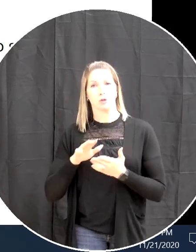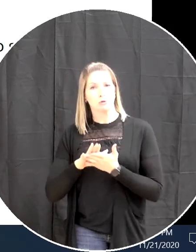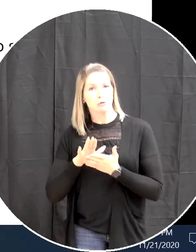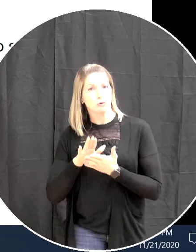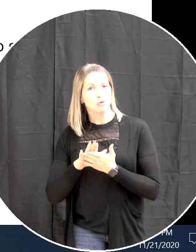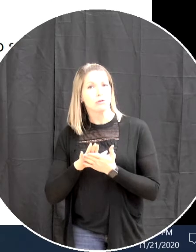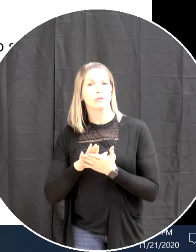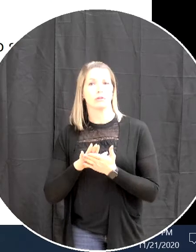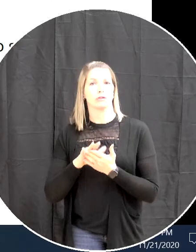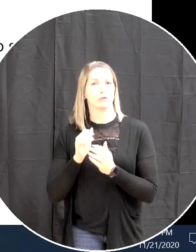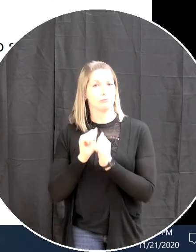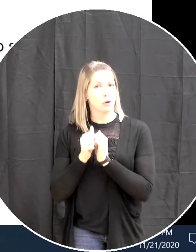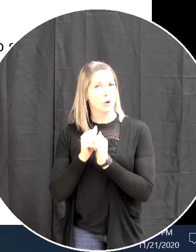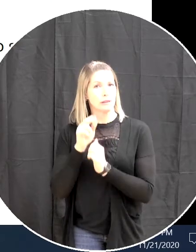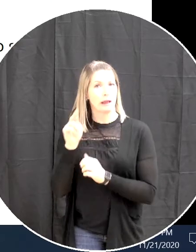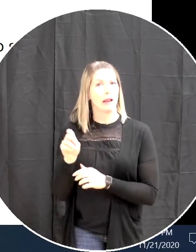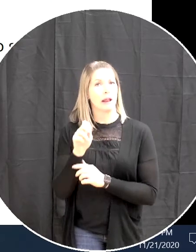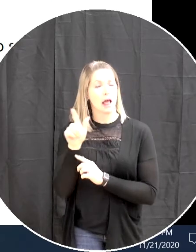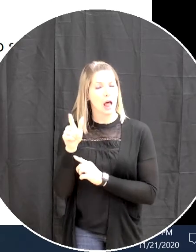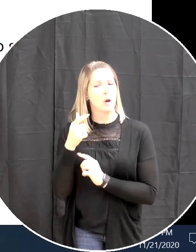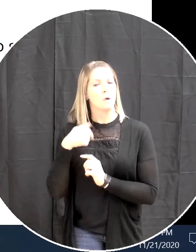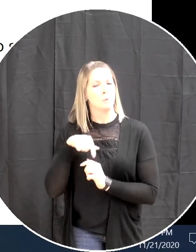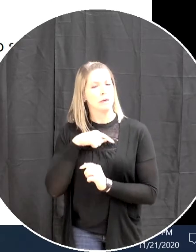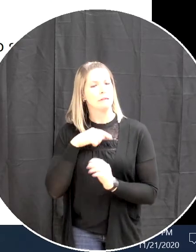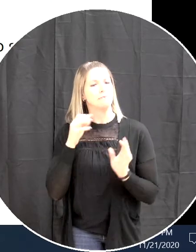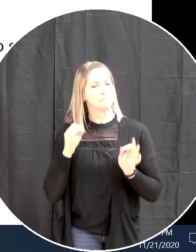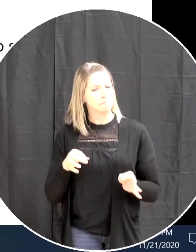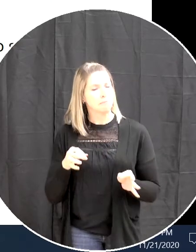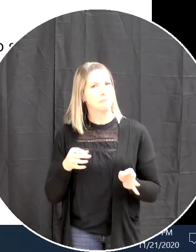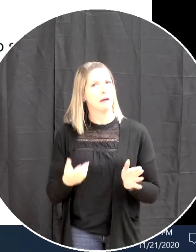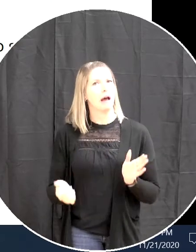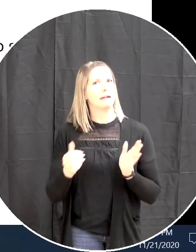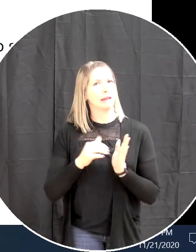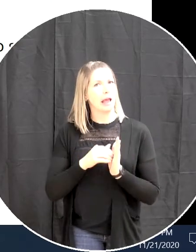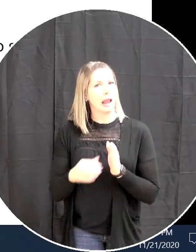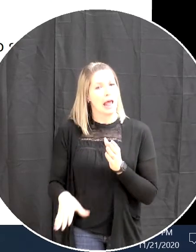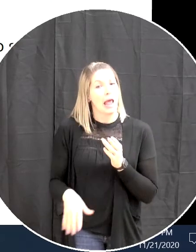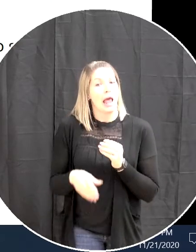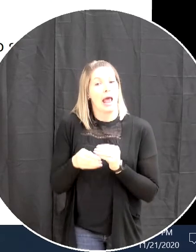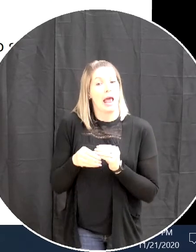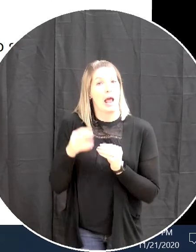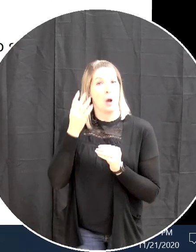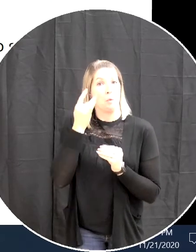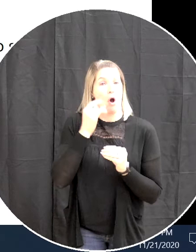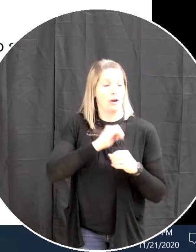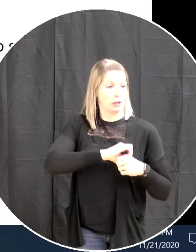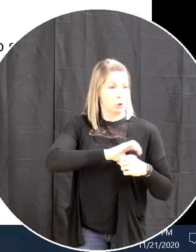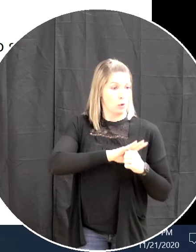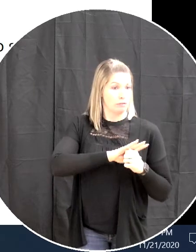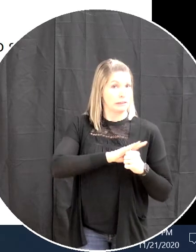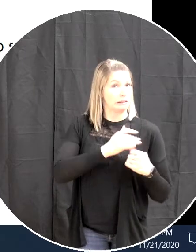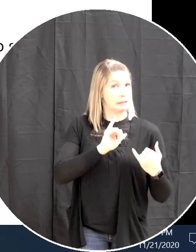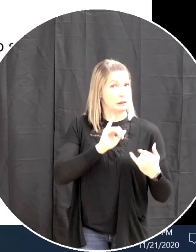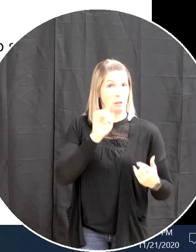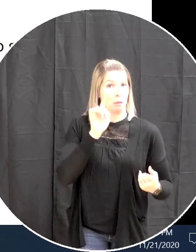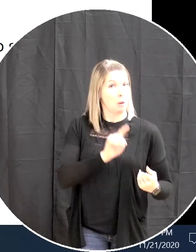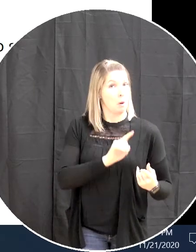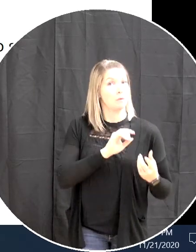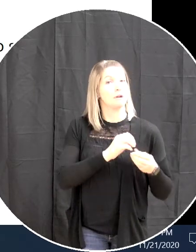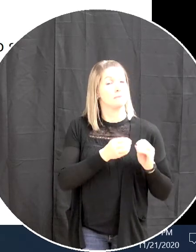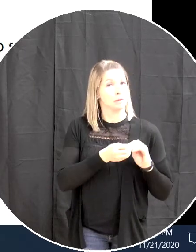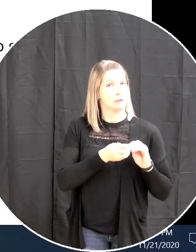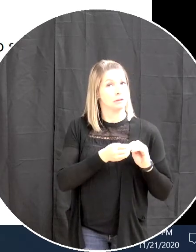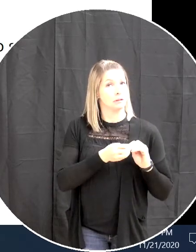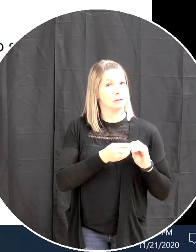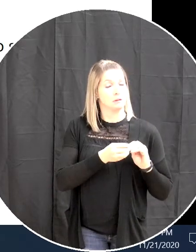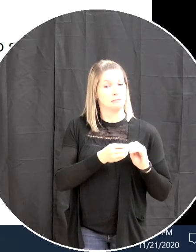Sports NL, and decided that we would extend this, given the low prevalence currently, and that there was no